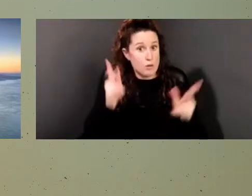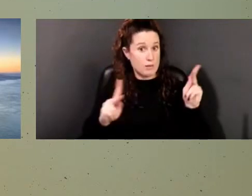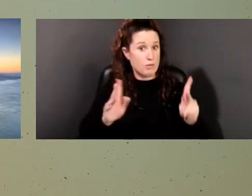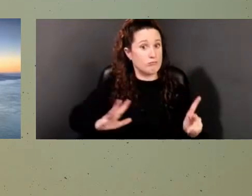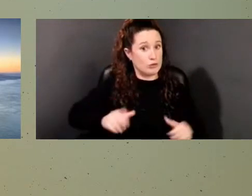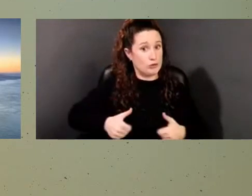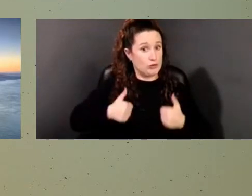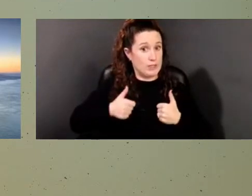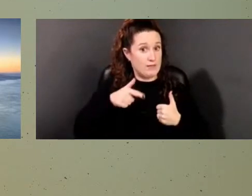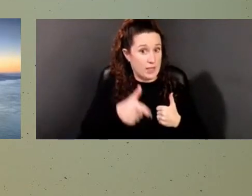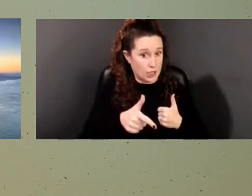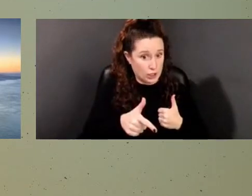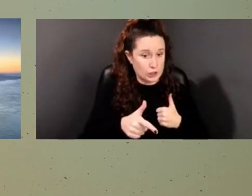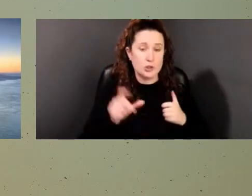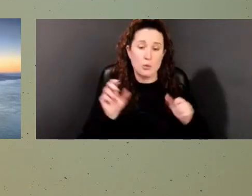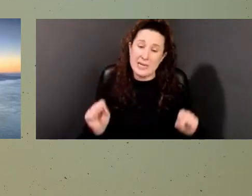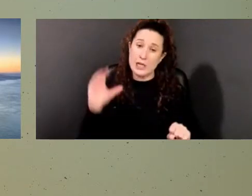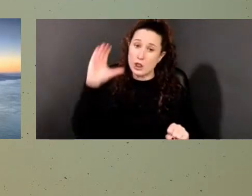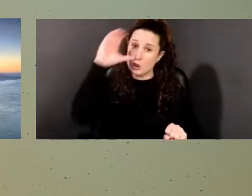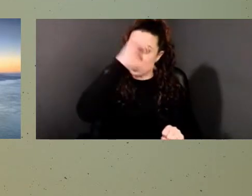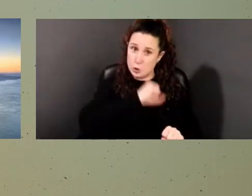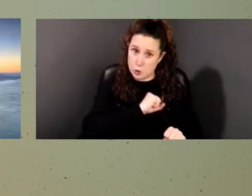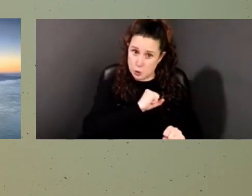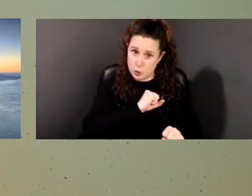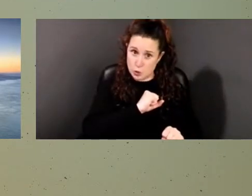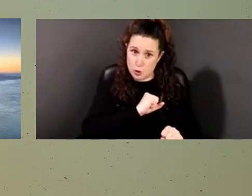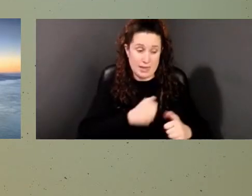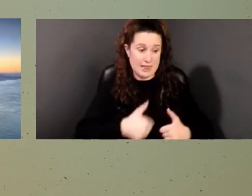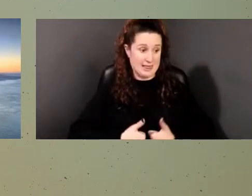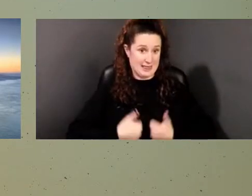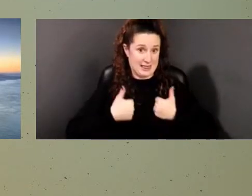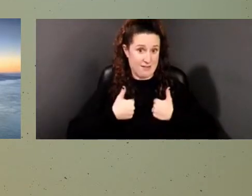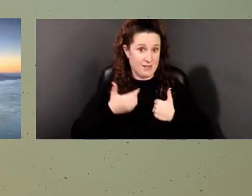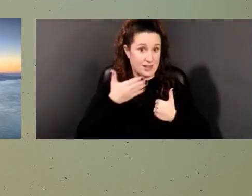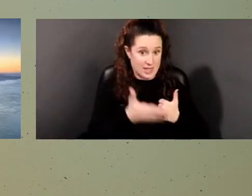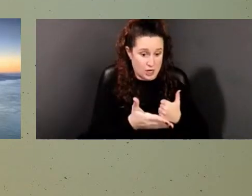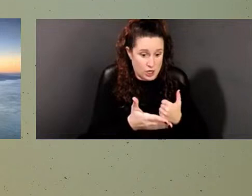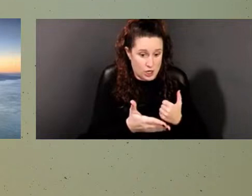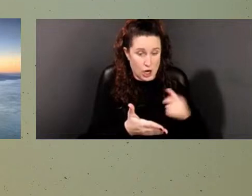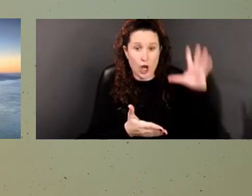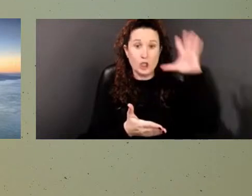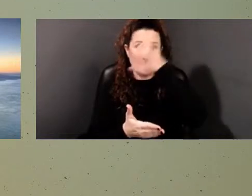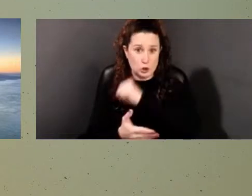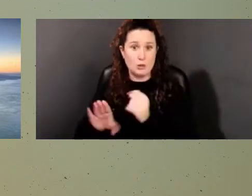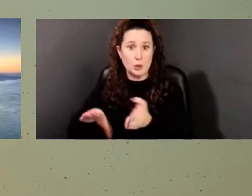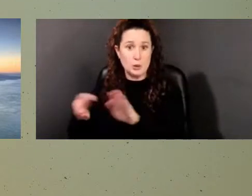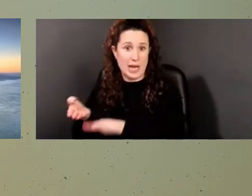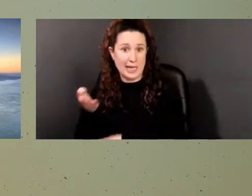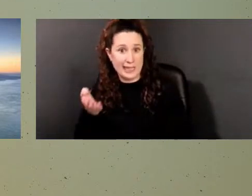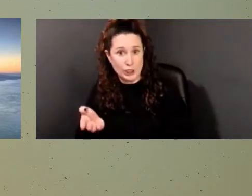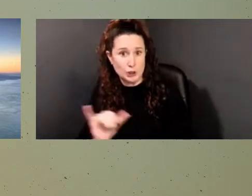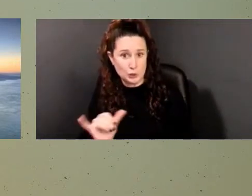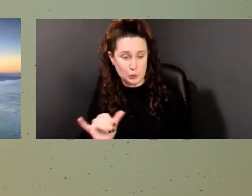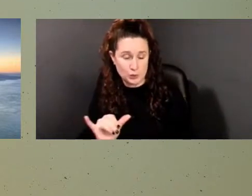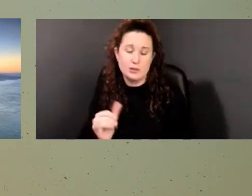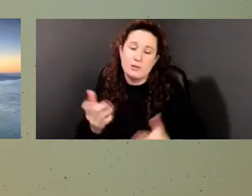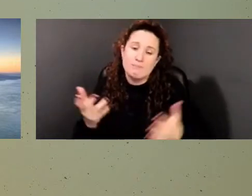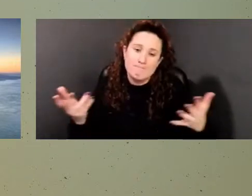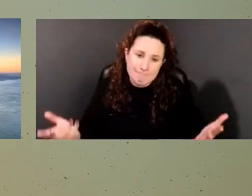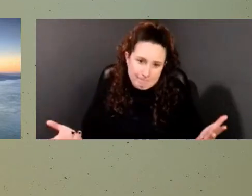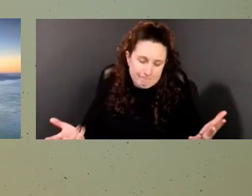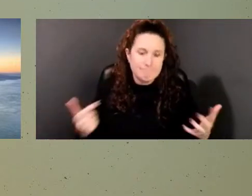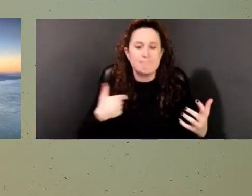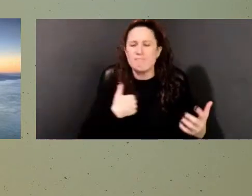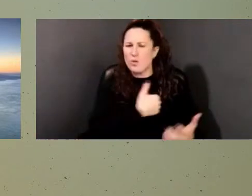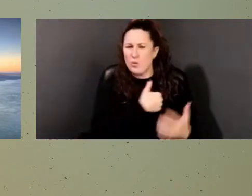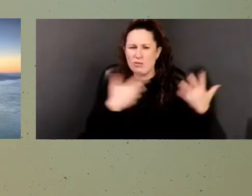say, if you live there, you possibly died there. But I think there's something to be said, and we've talked about this, that